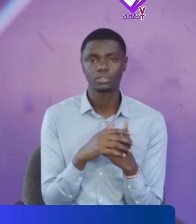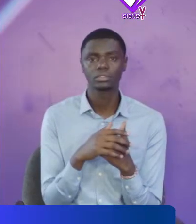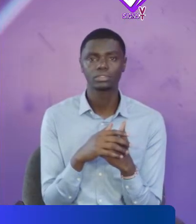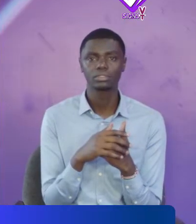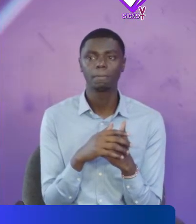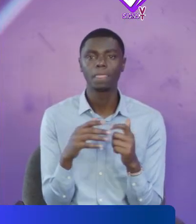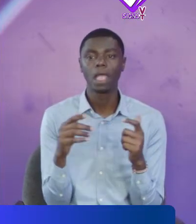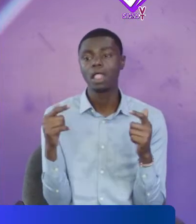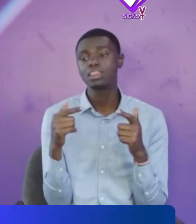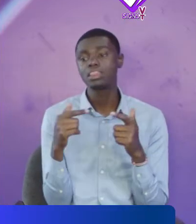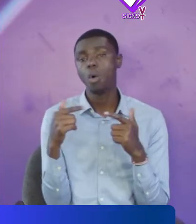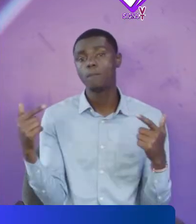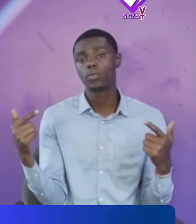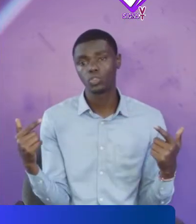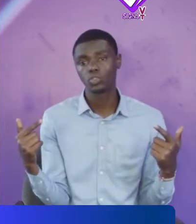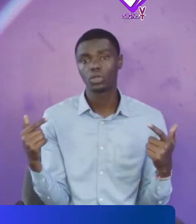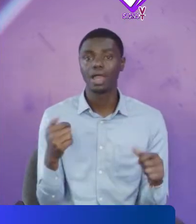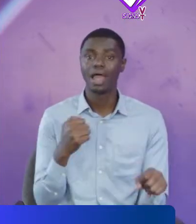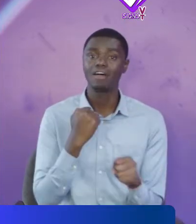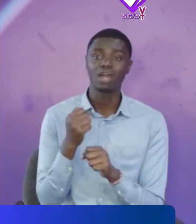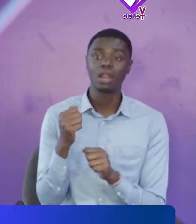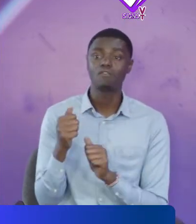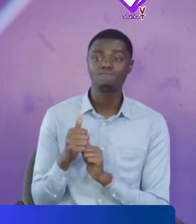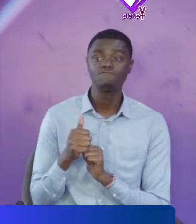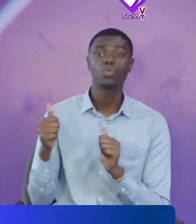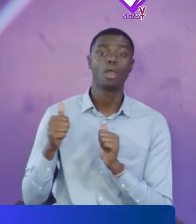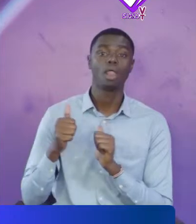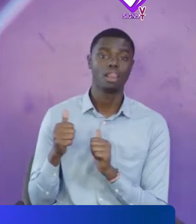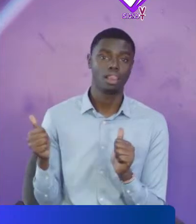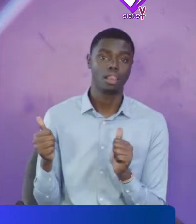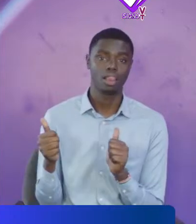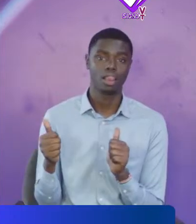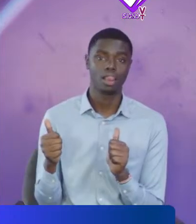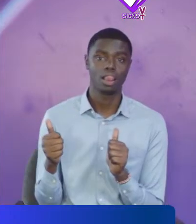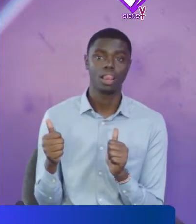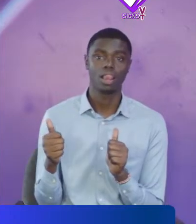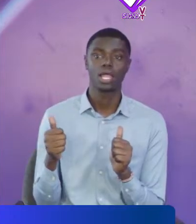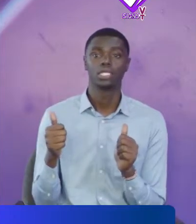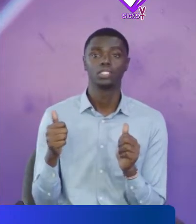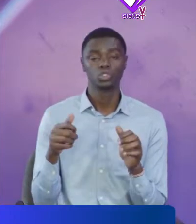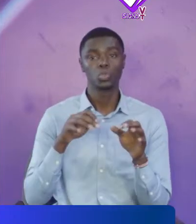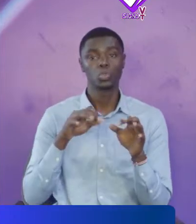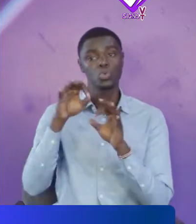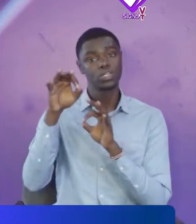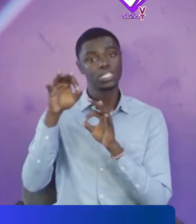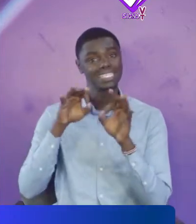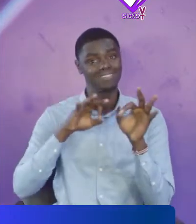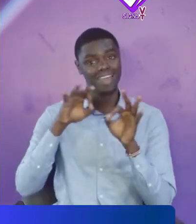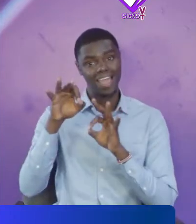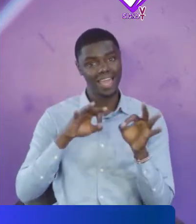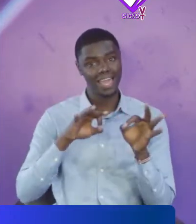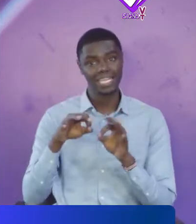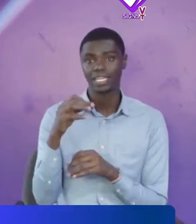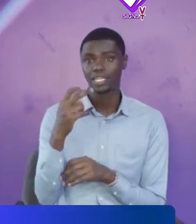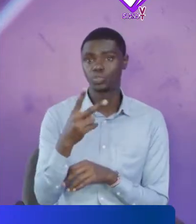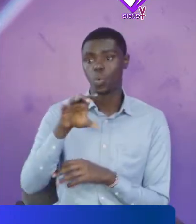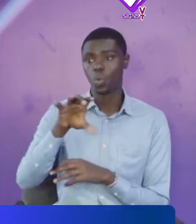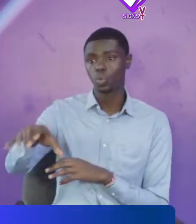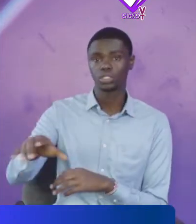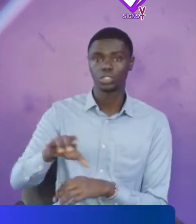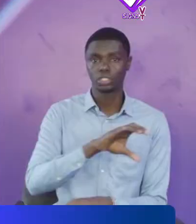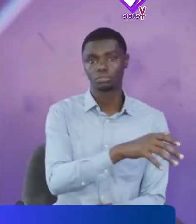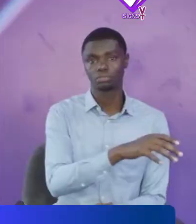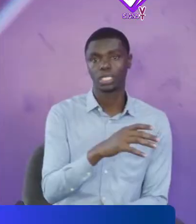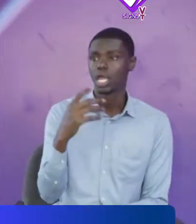the opposition have done very well to define these two constituencies as one